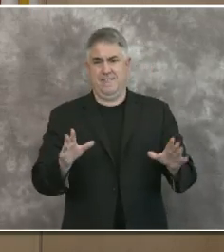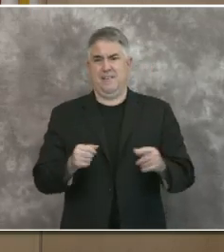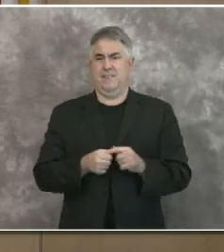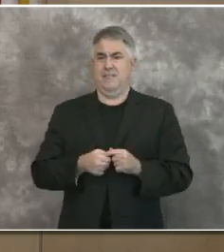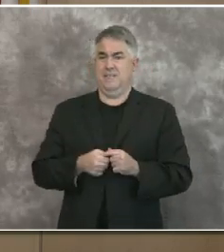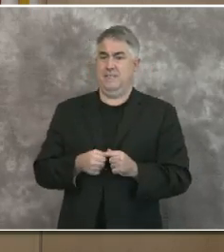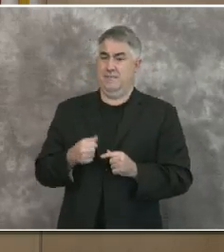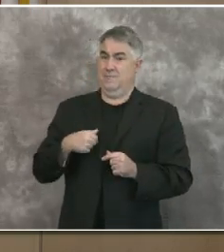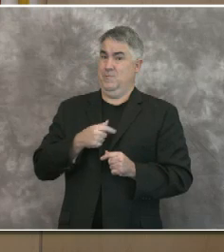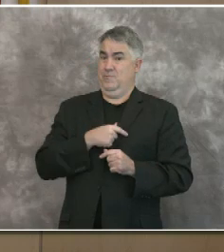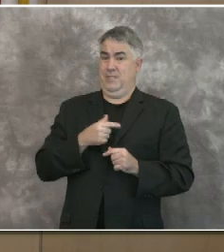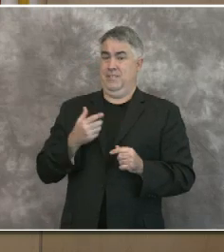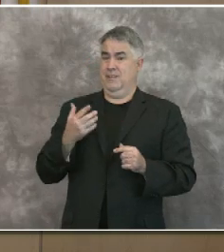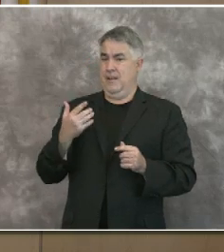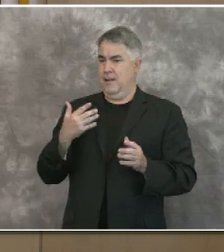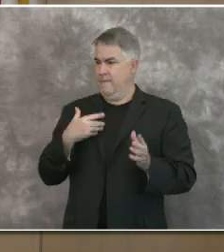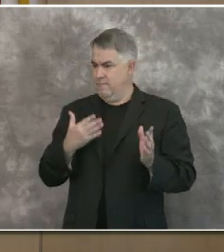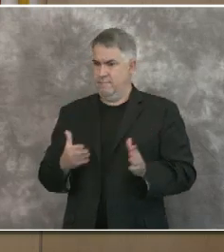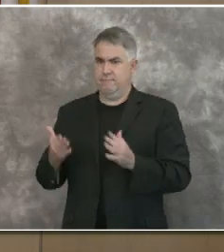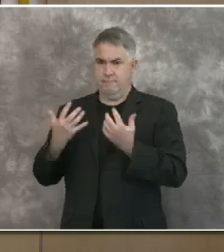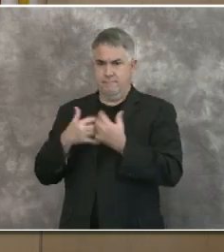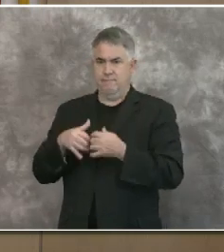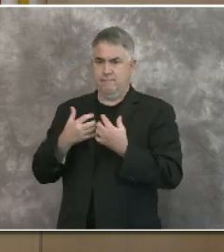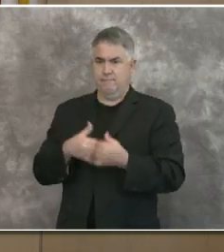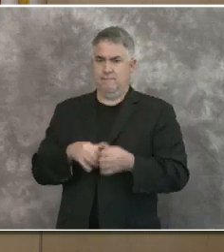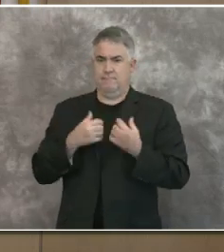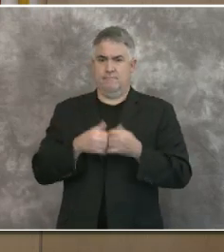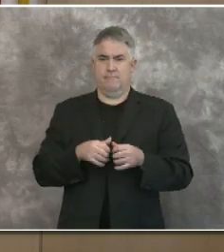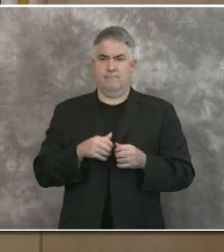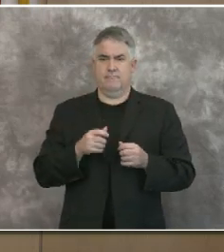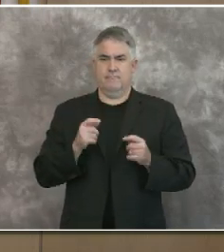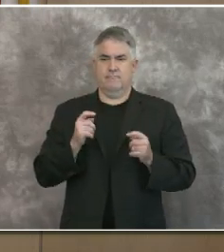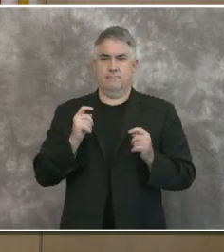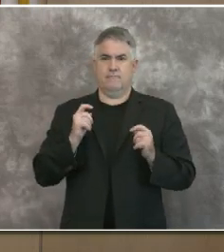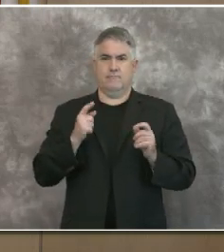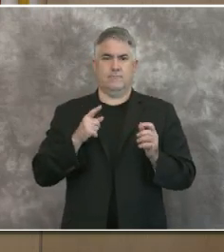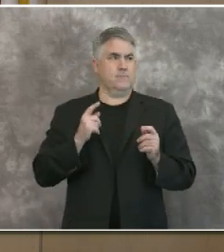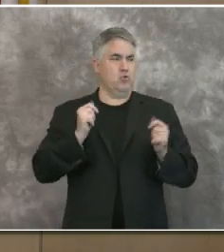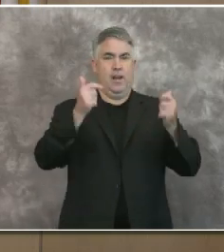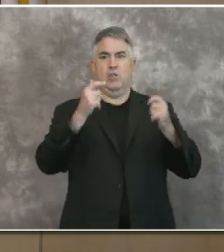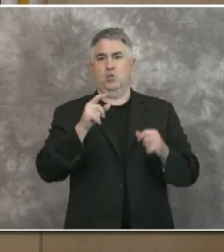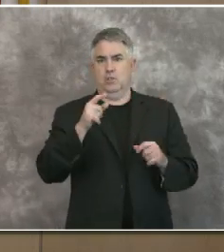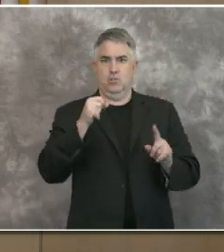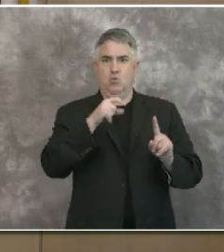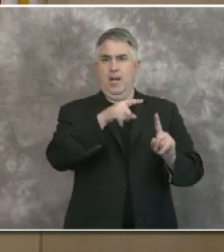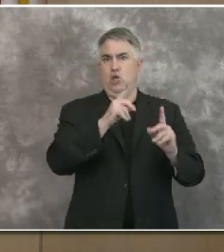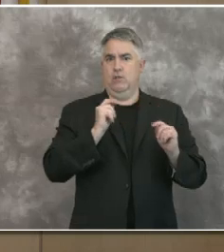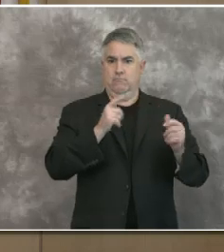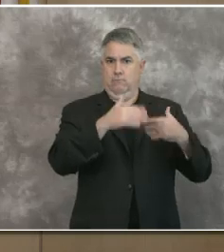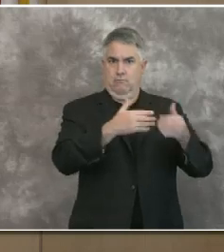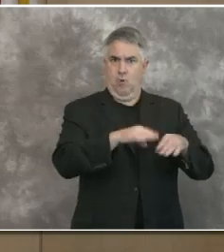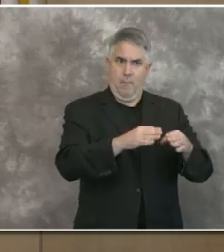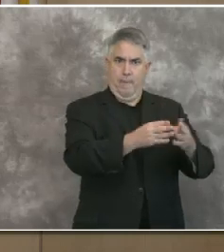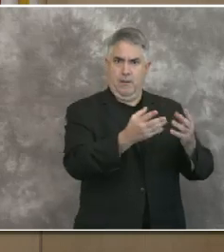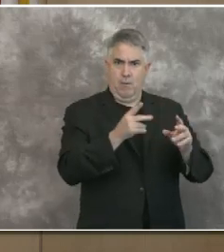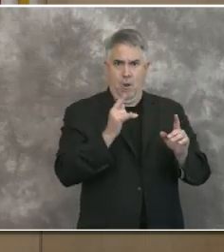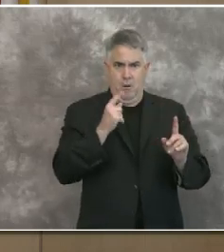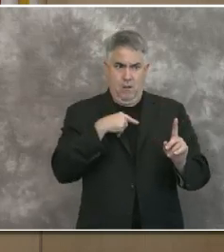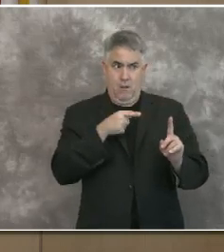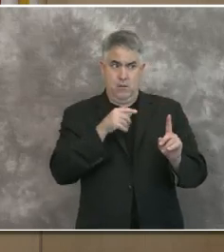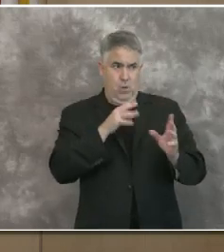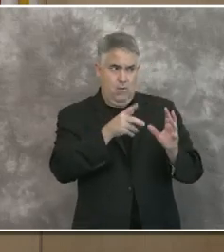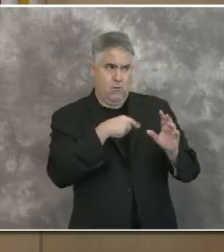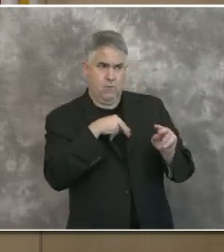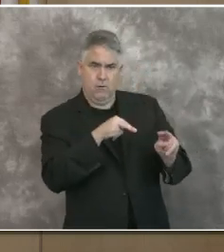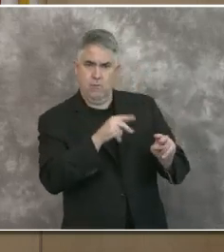plan, there are triggers that we will be closely monitoring to ensure that we are headed in the right direction,